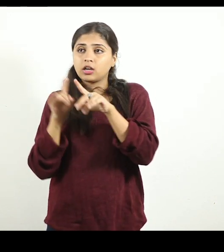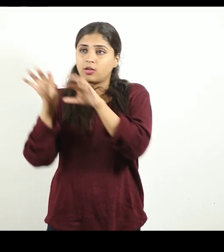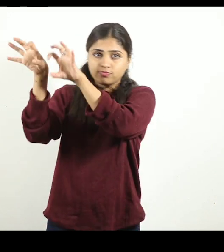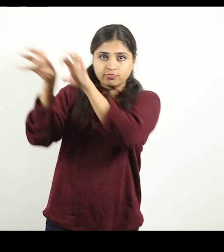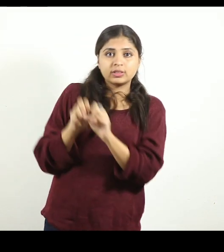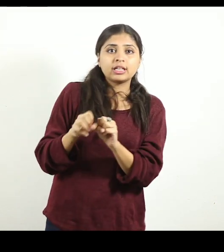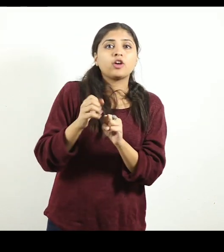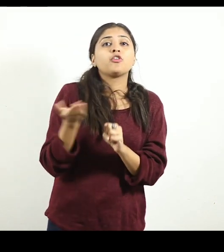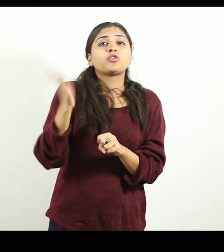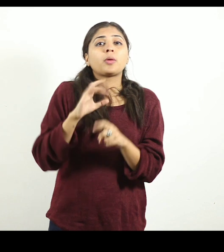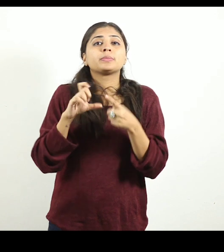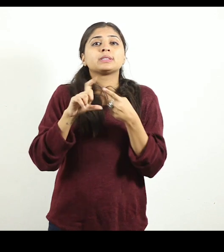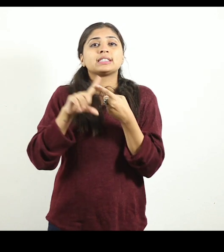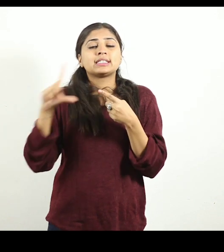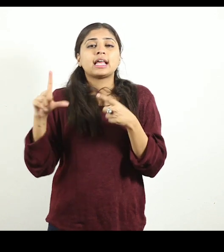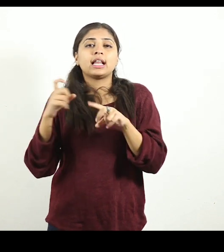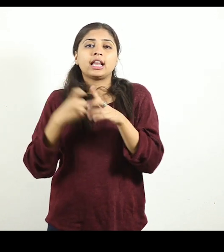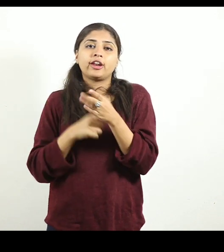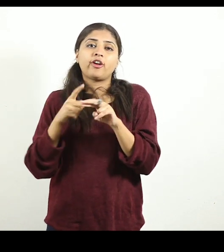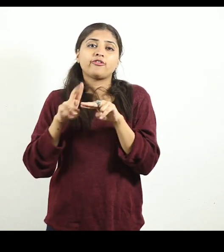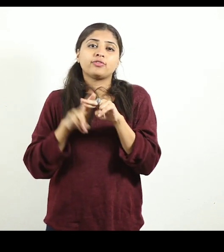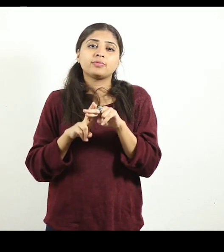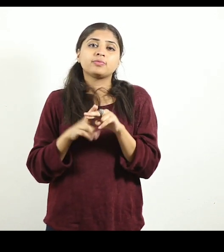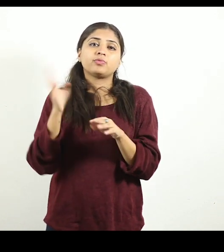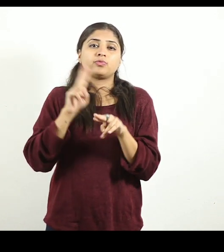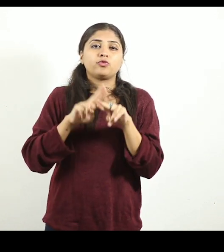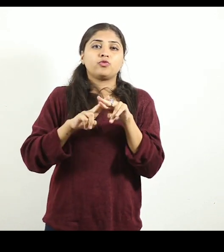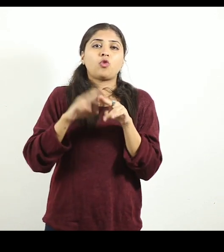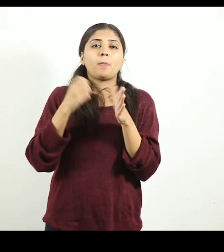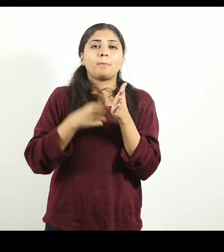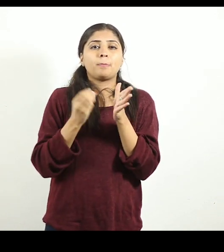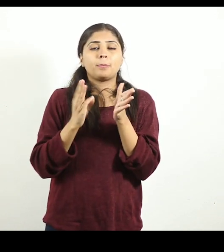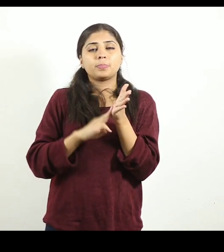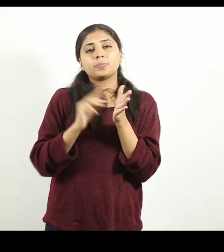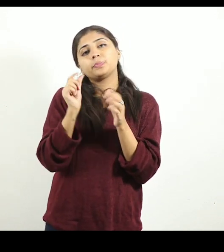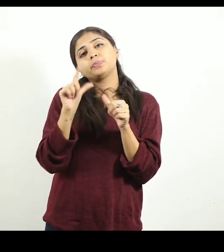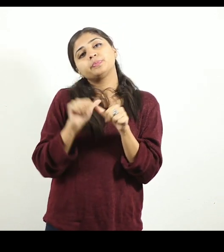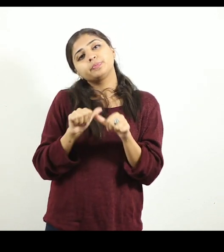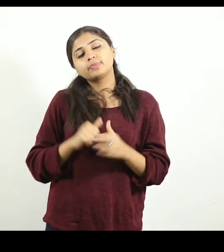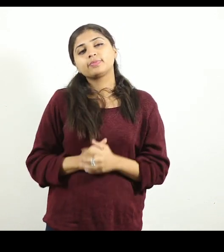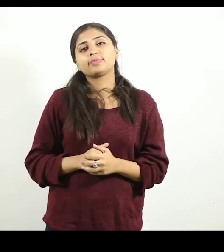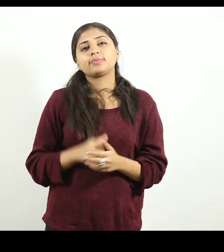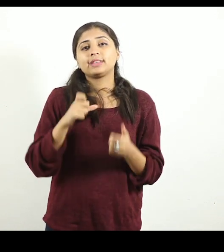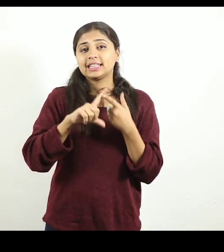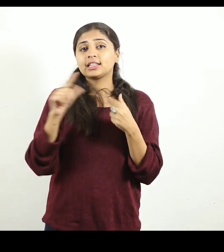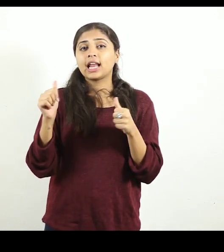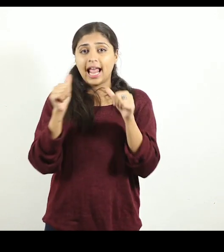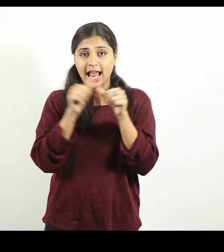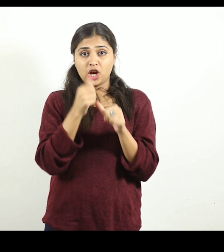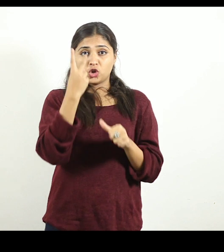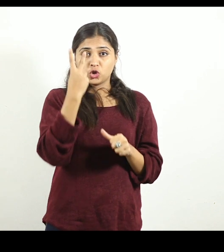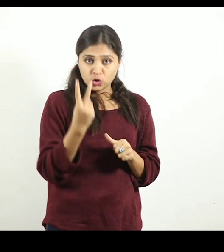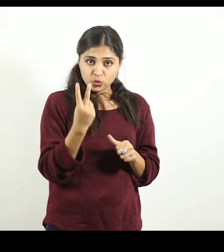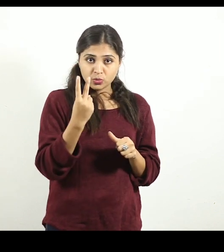in the formula. For example, the cell reference A2 returns the value of that cell or uses